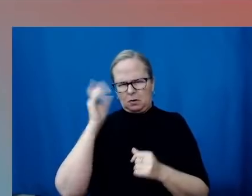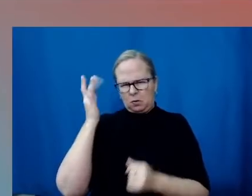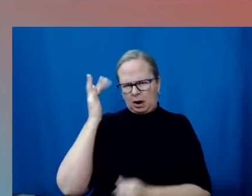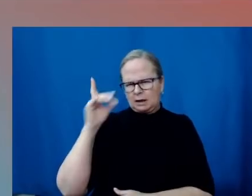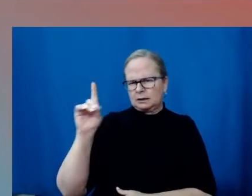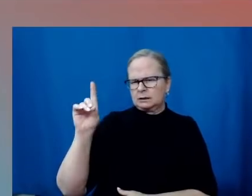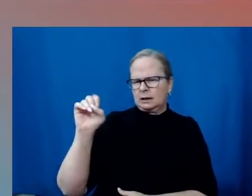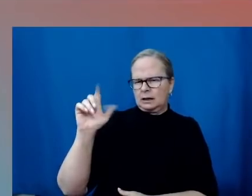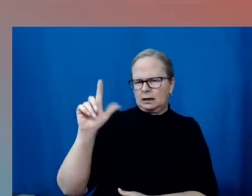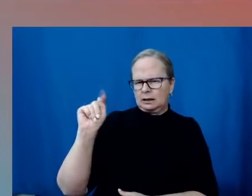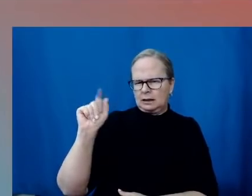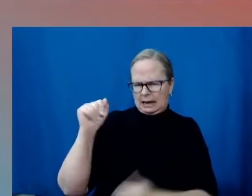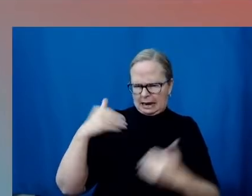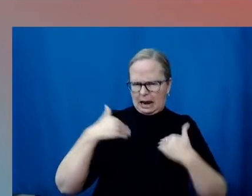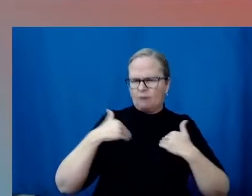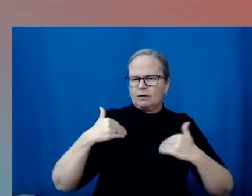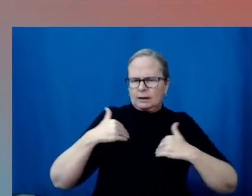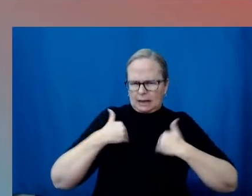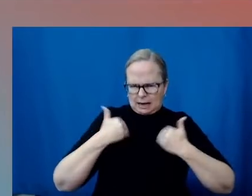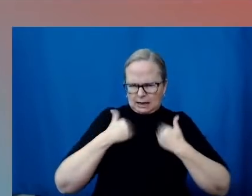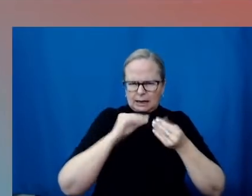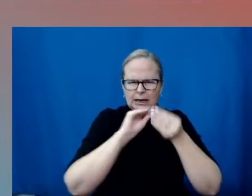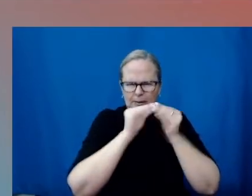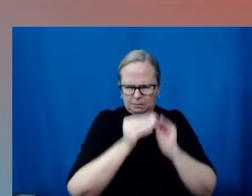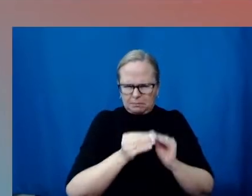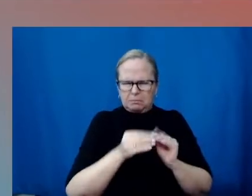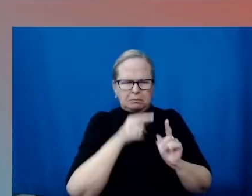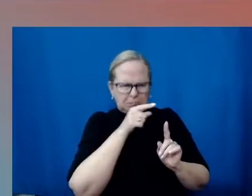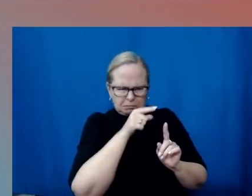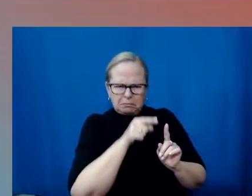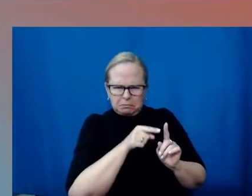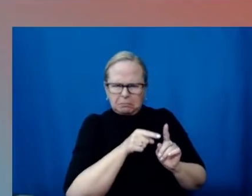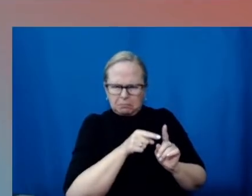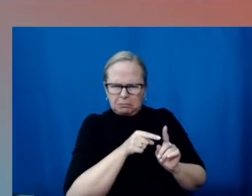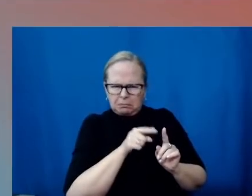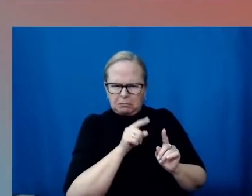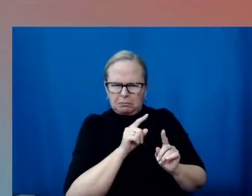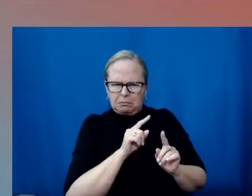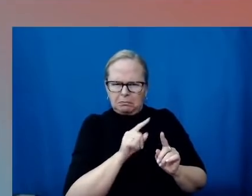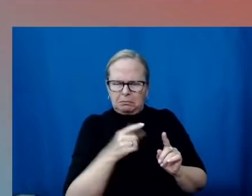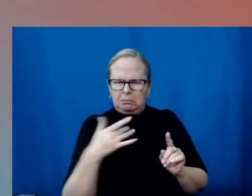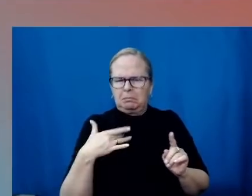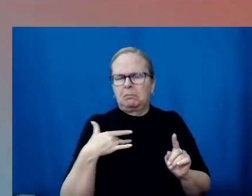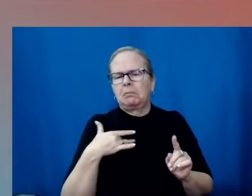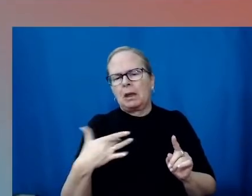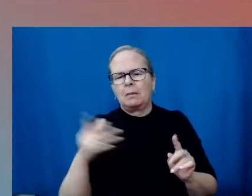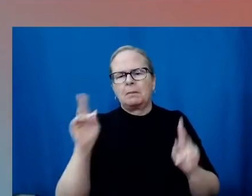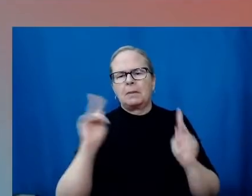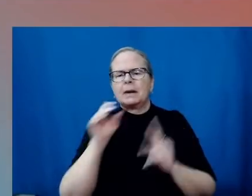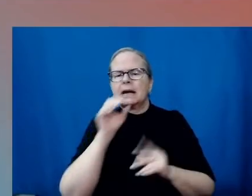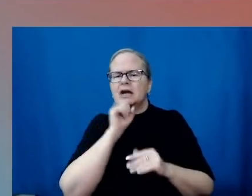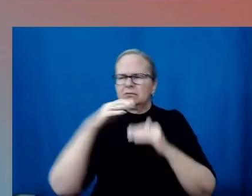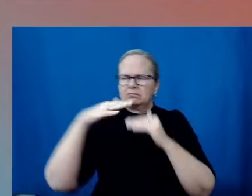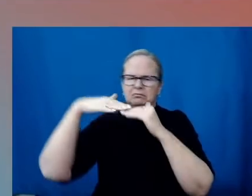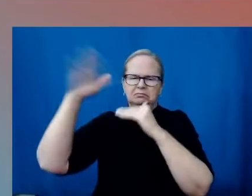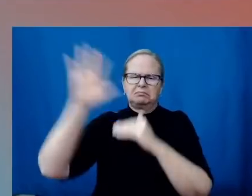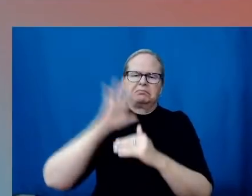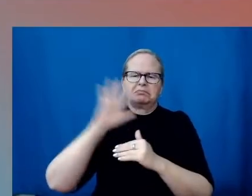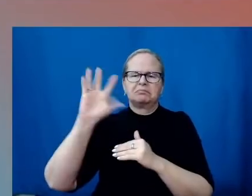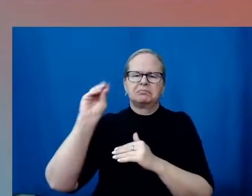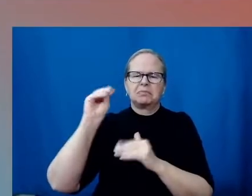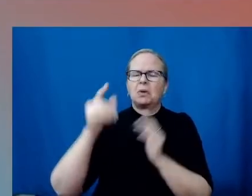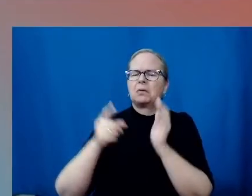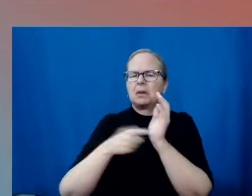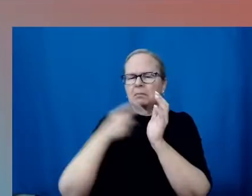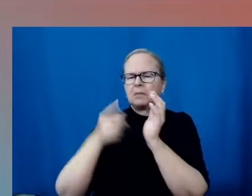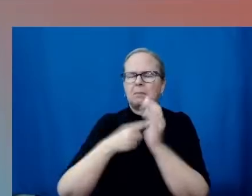we were seeing some younger numbers, and we are predominantly seeing people above the age of 50, still this